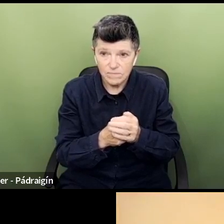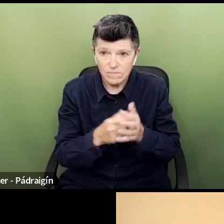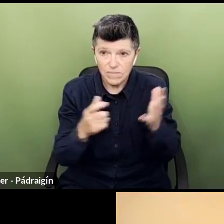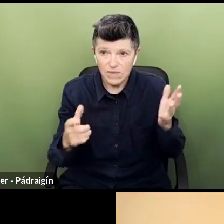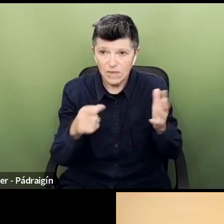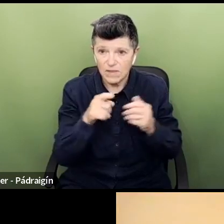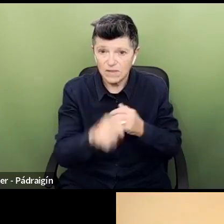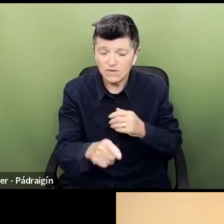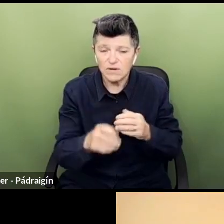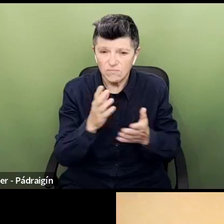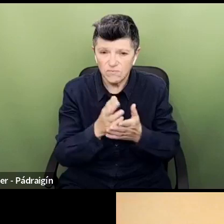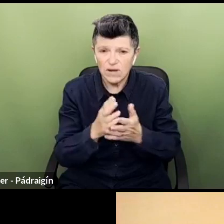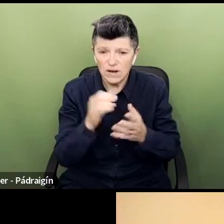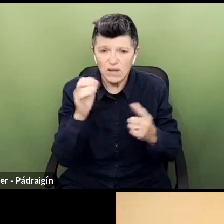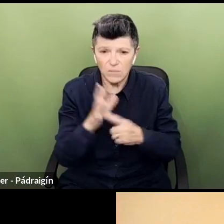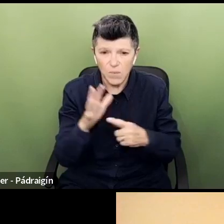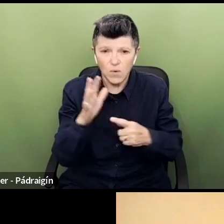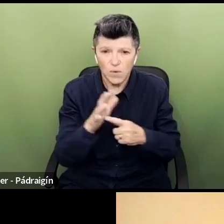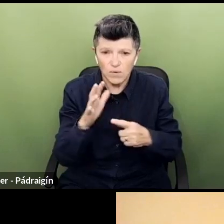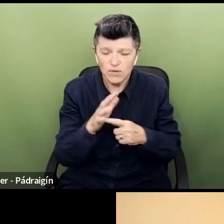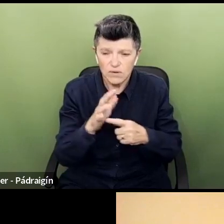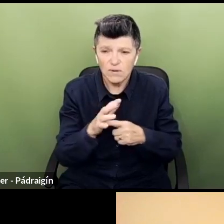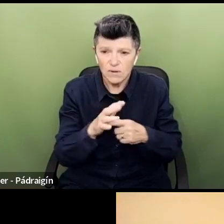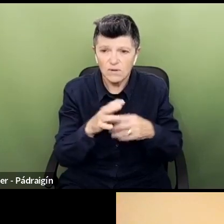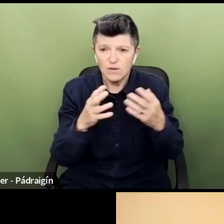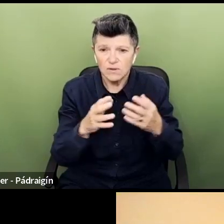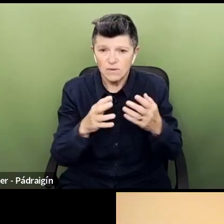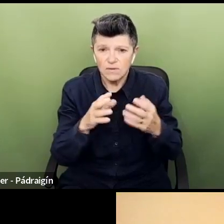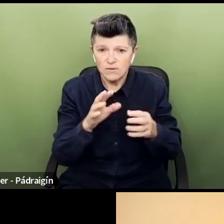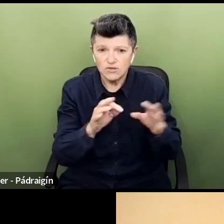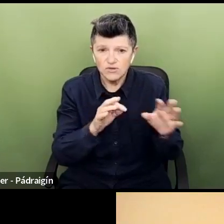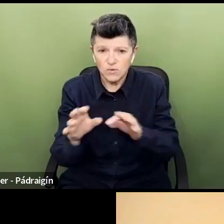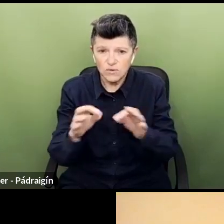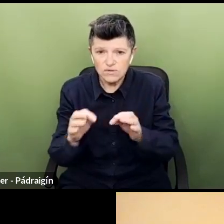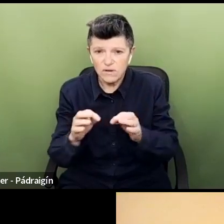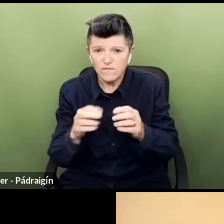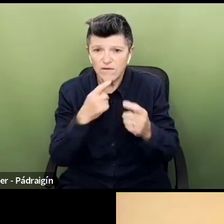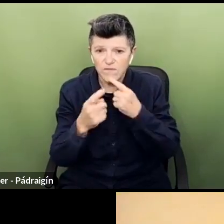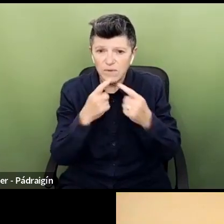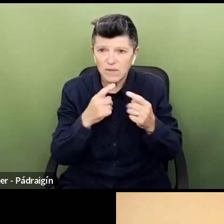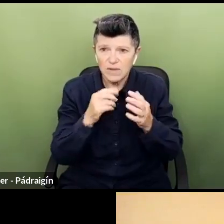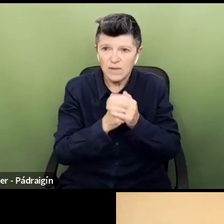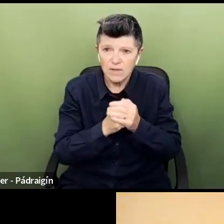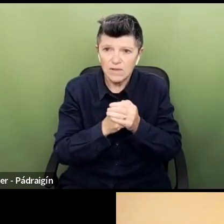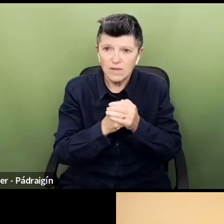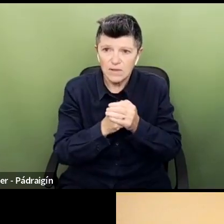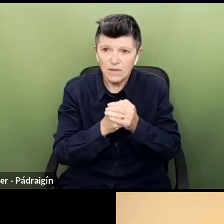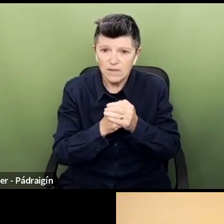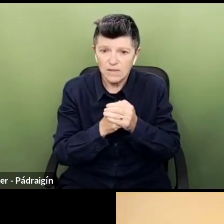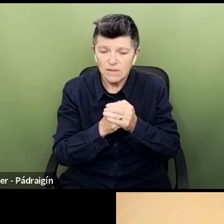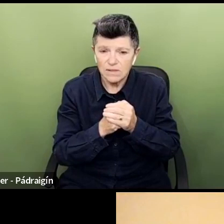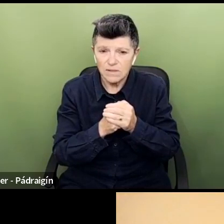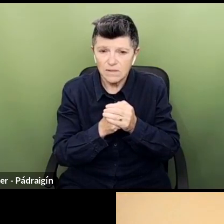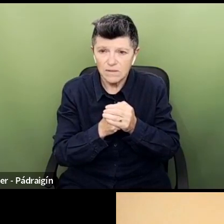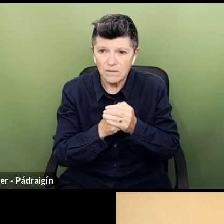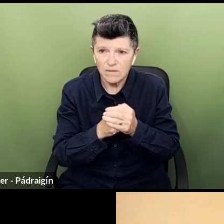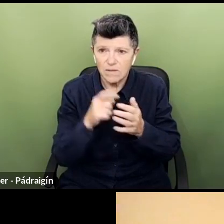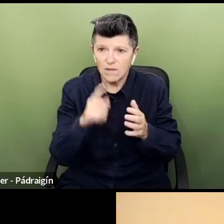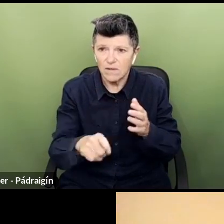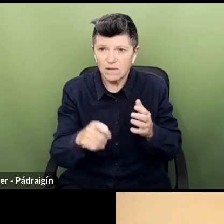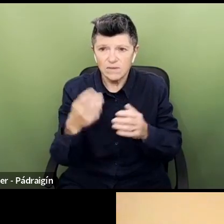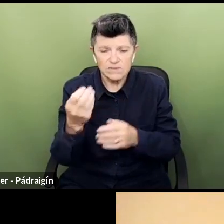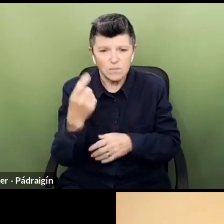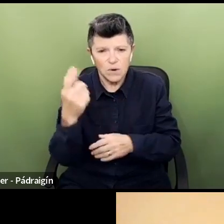information and almost ethnographic material on the estates. Dostoevsky wrote about Mishani. A lot of